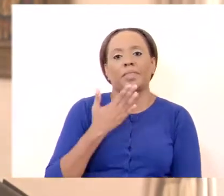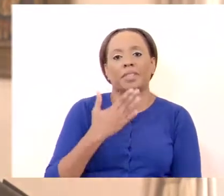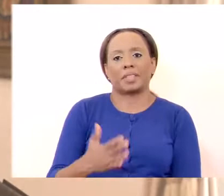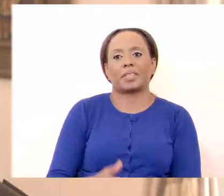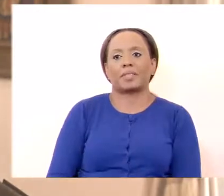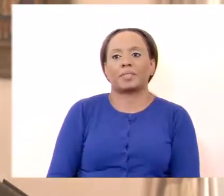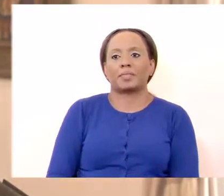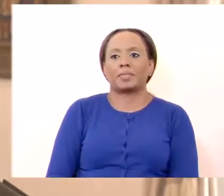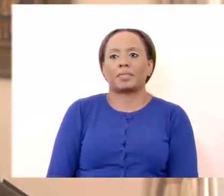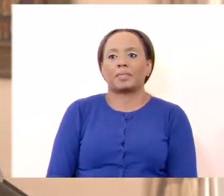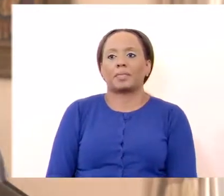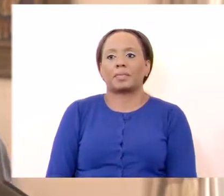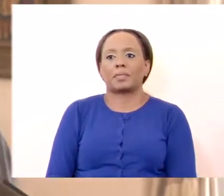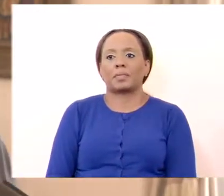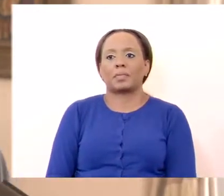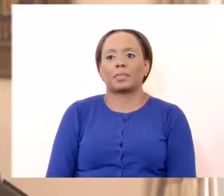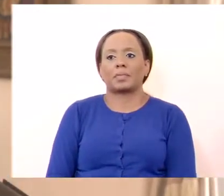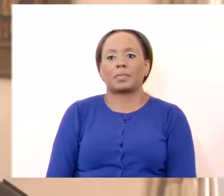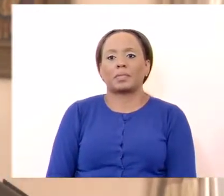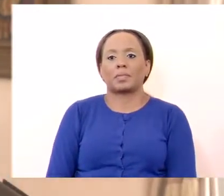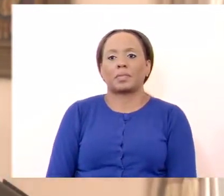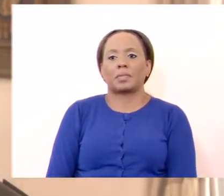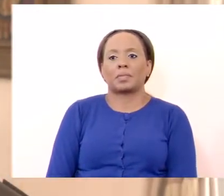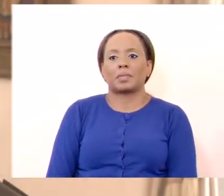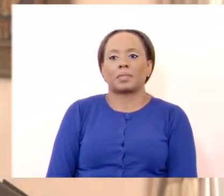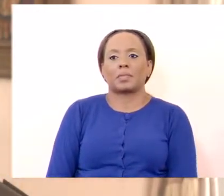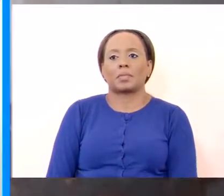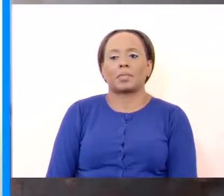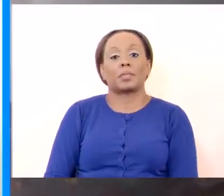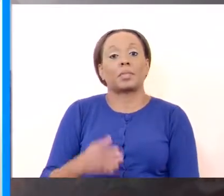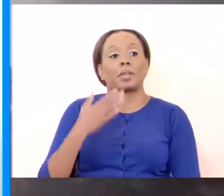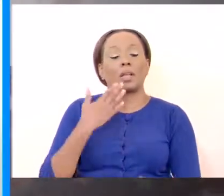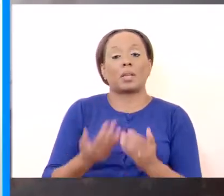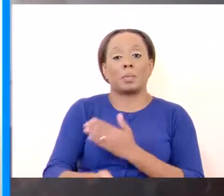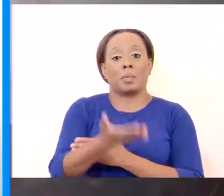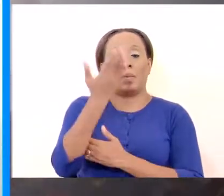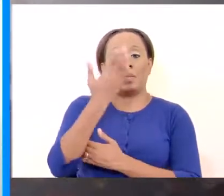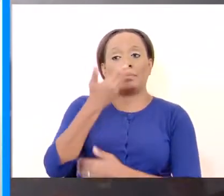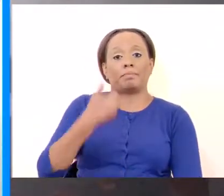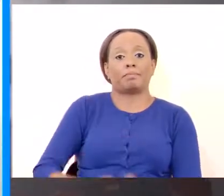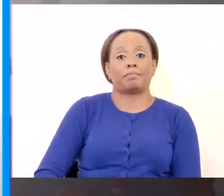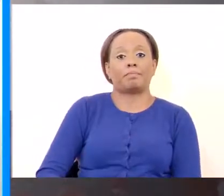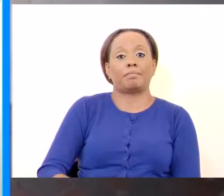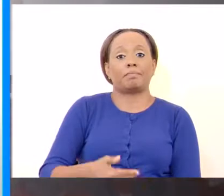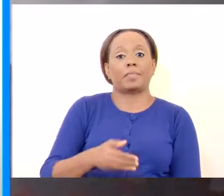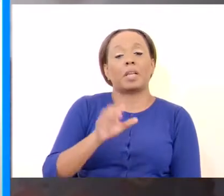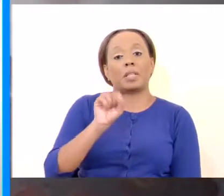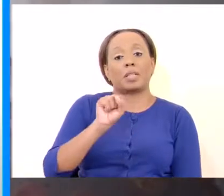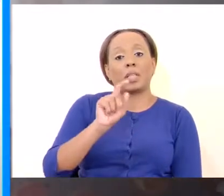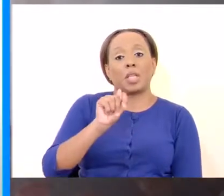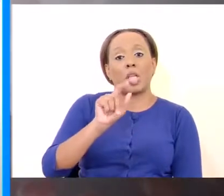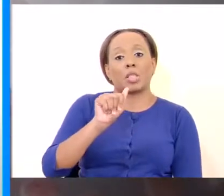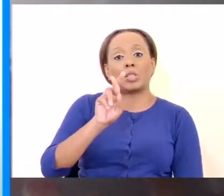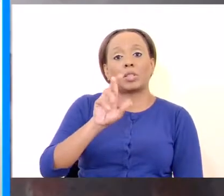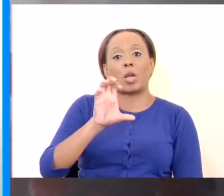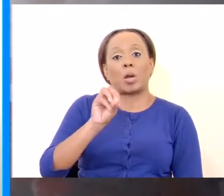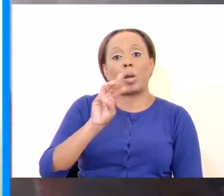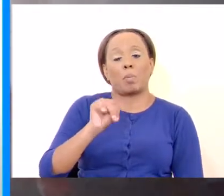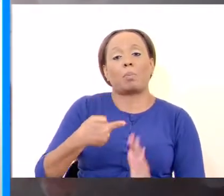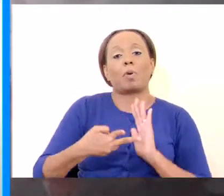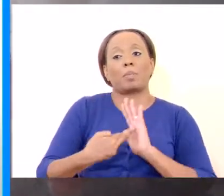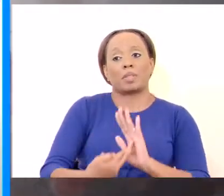Good morning. Good morning. Bostic, Wendy Burke from Starcom Network News. We would have had a